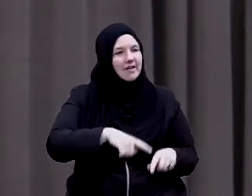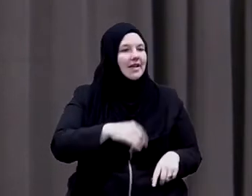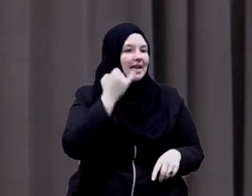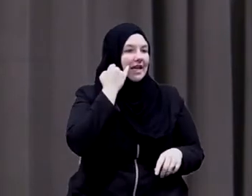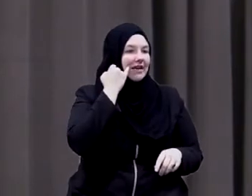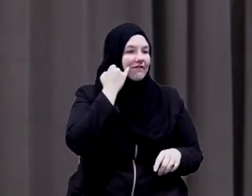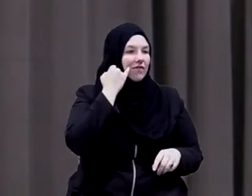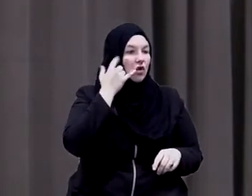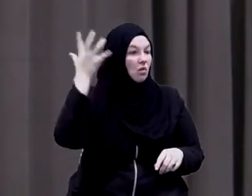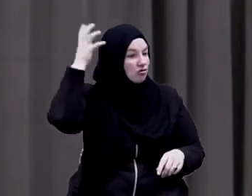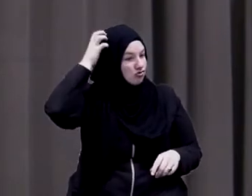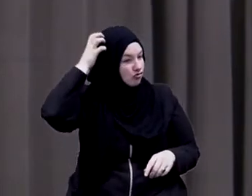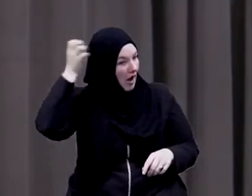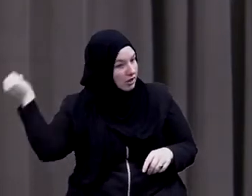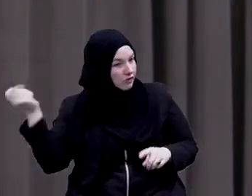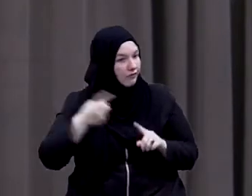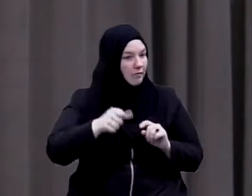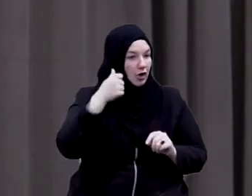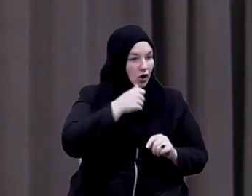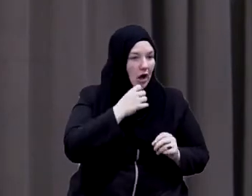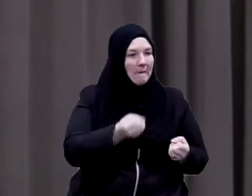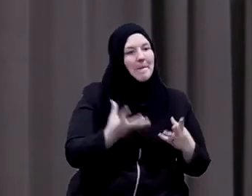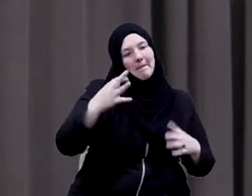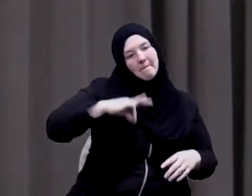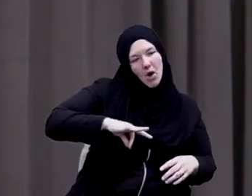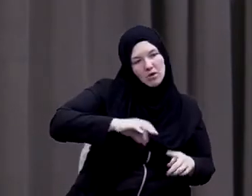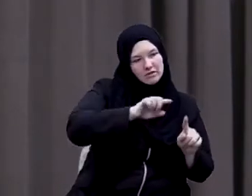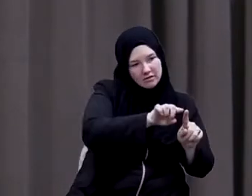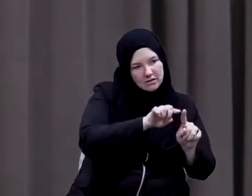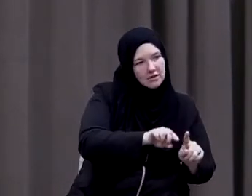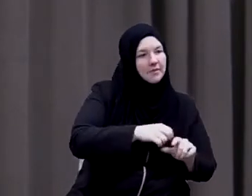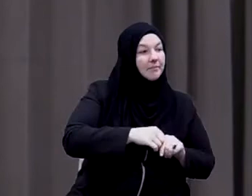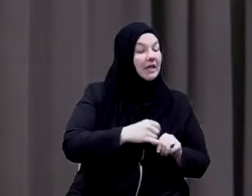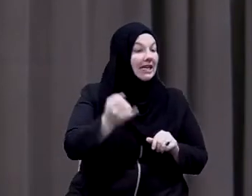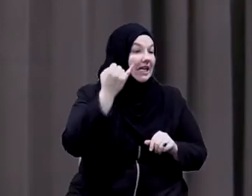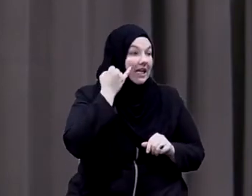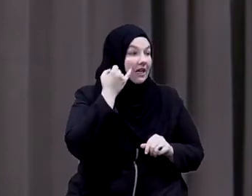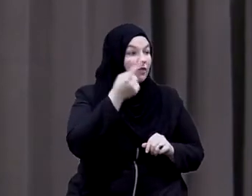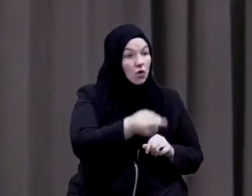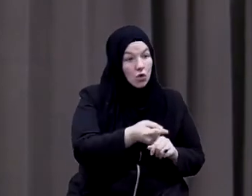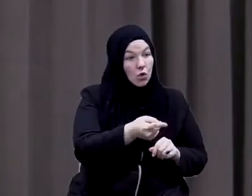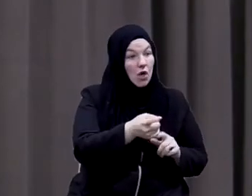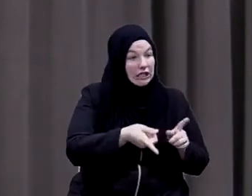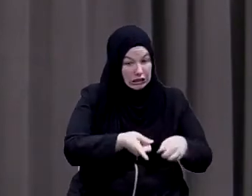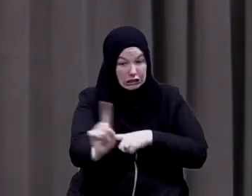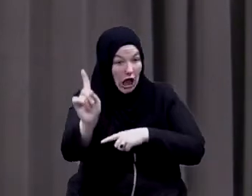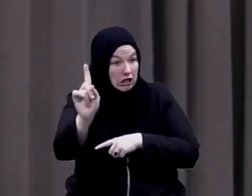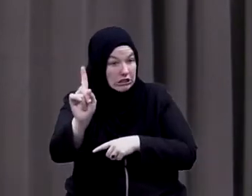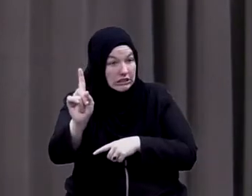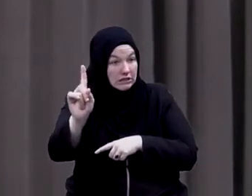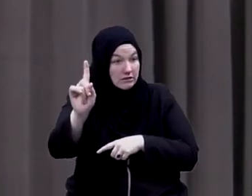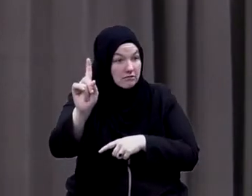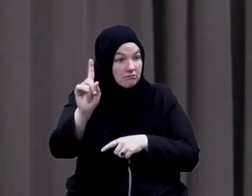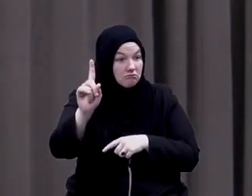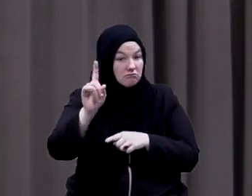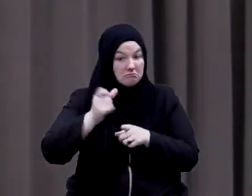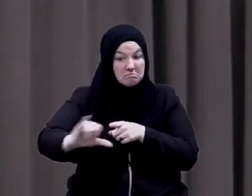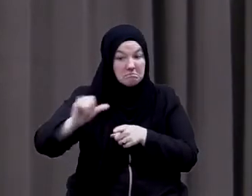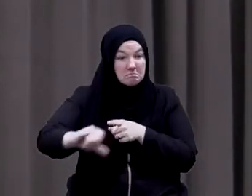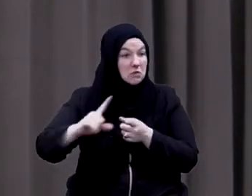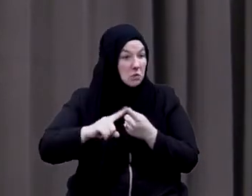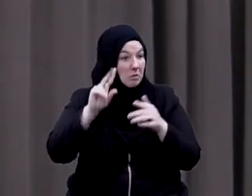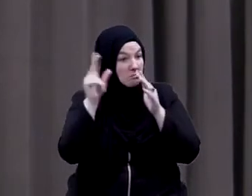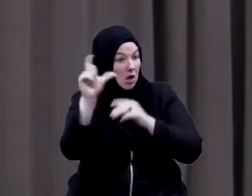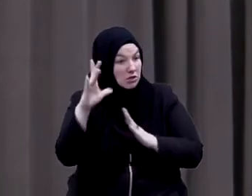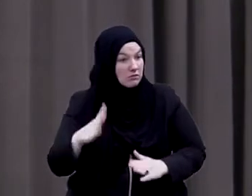you snatch a scarf from a girl, you get this many points. If you insult a Muslim, you do get this much